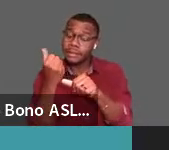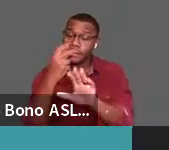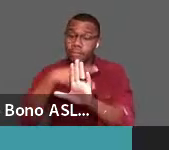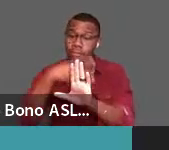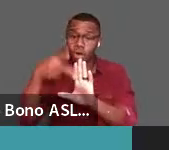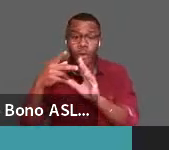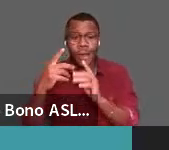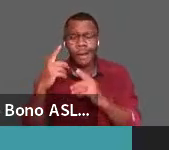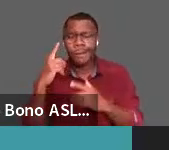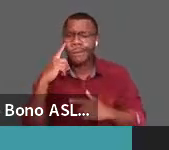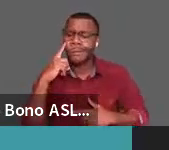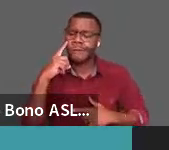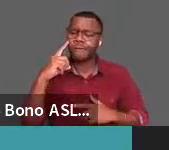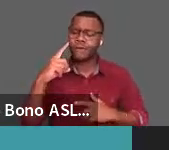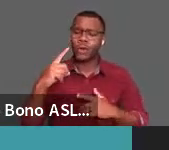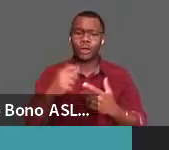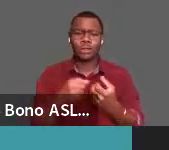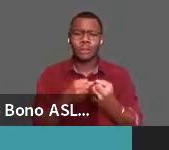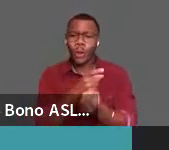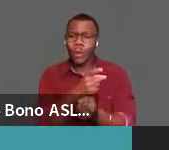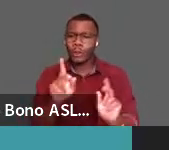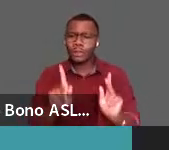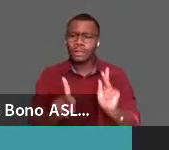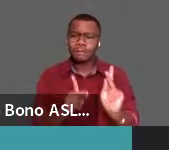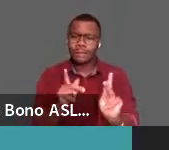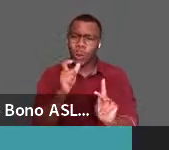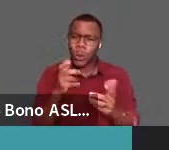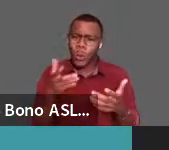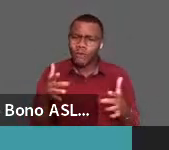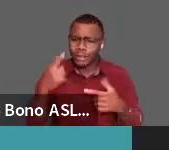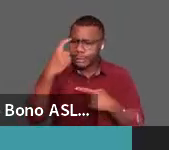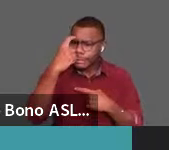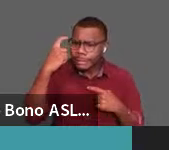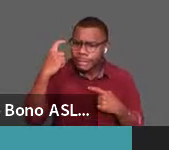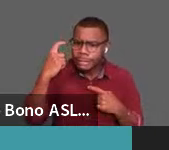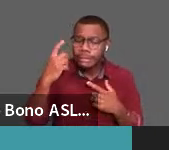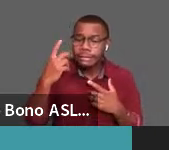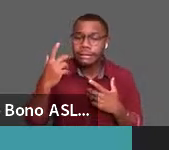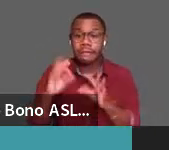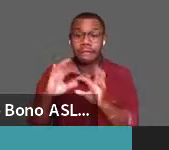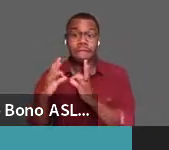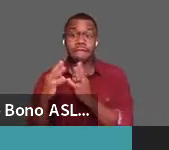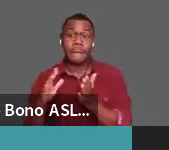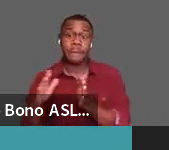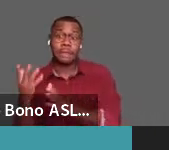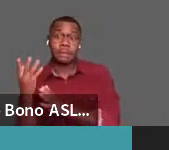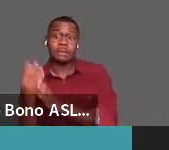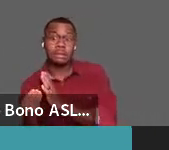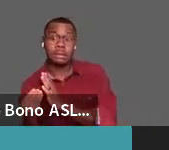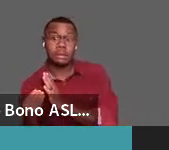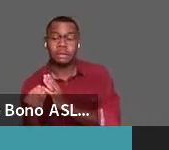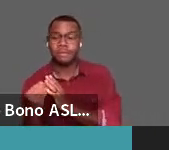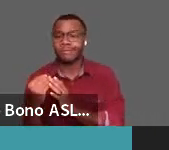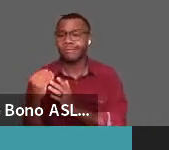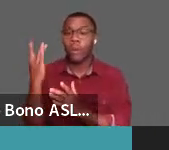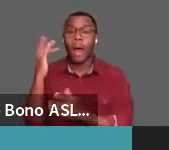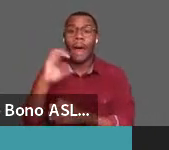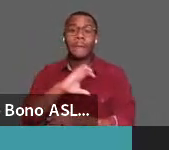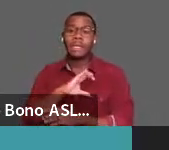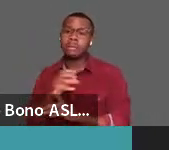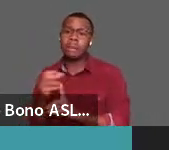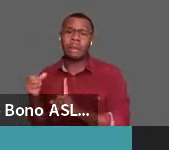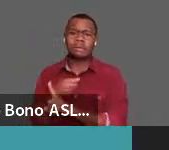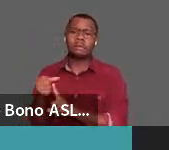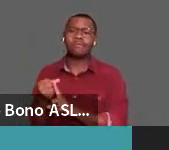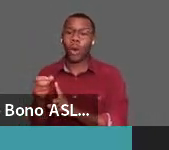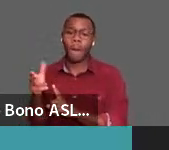and providing trauma-informed support to families of those who have died following a fatal use of force by the Sheriff's Department. We hear from